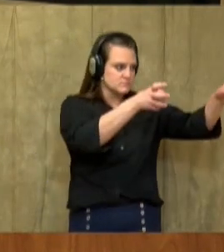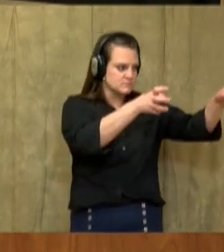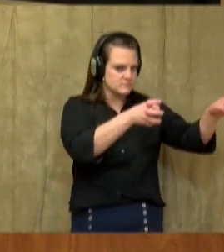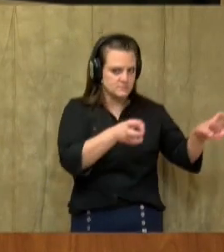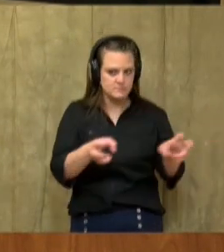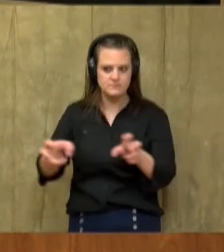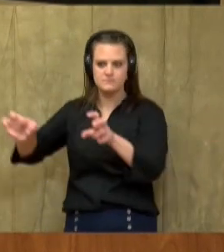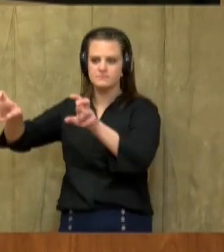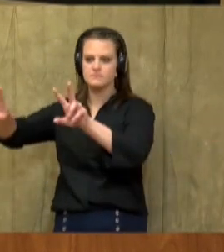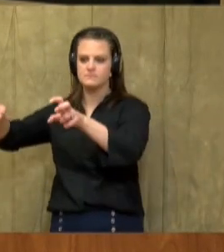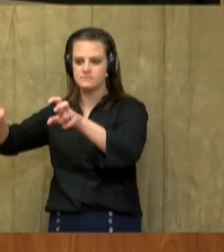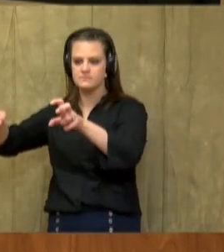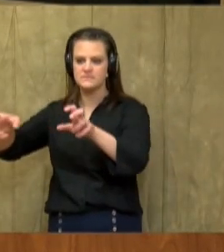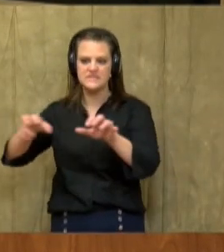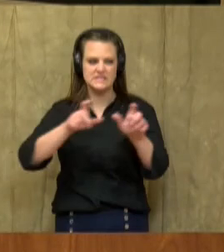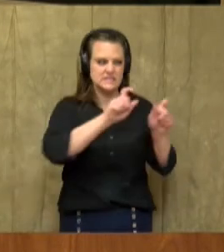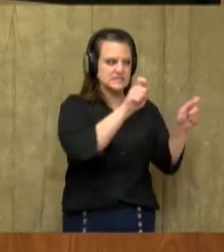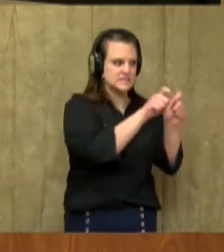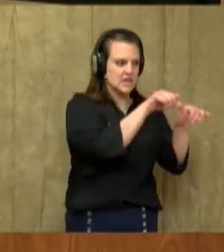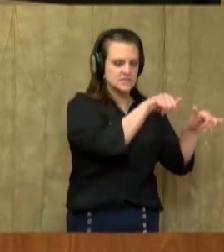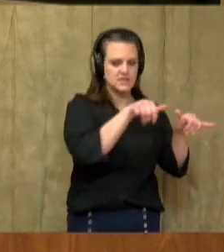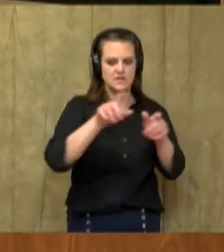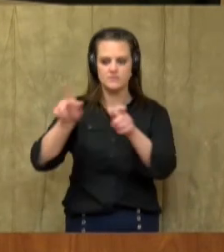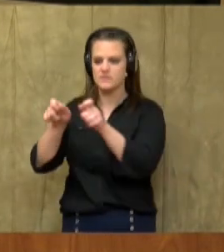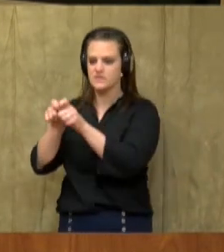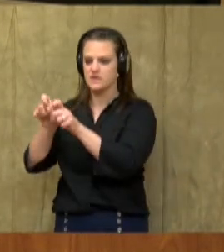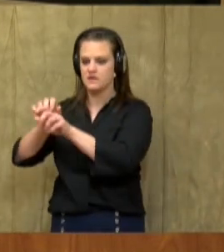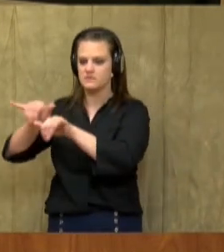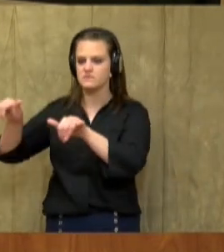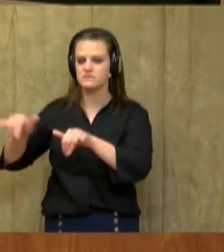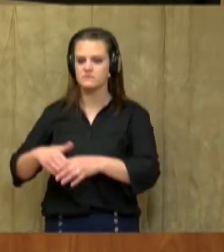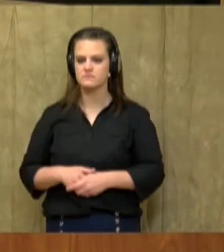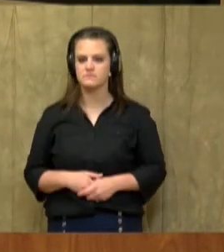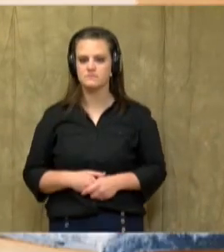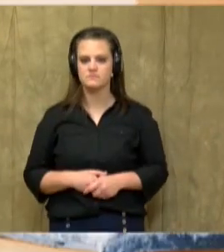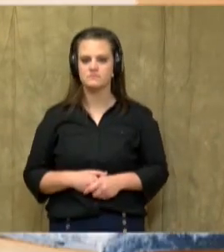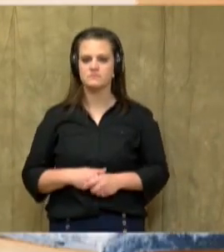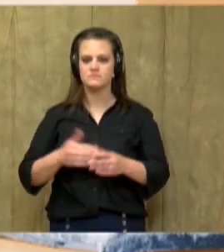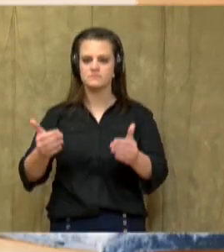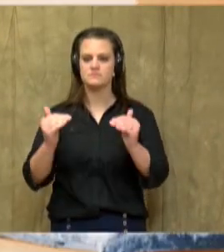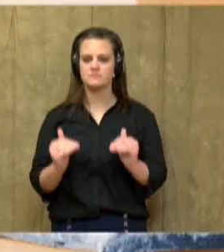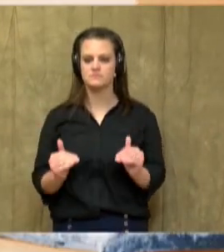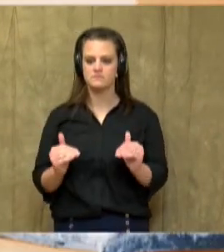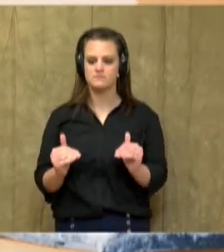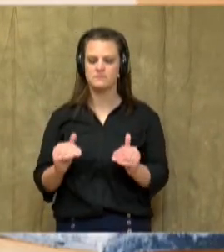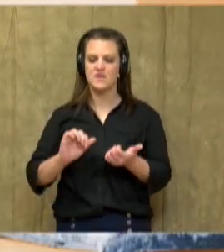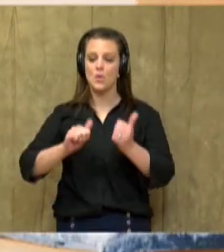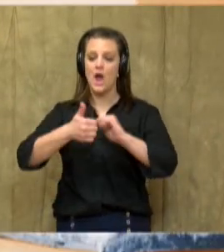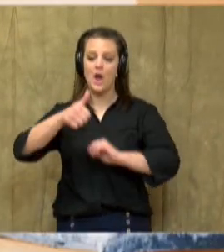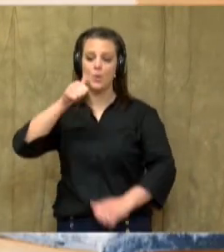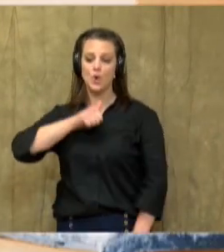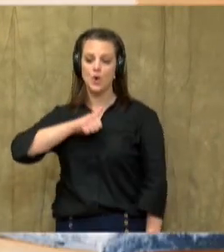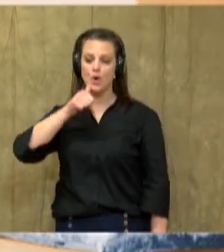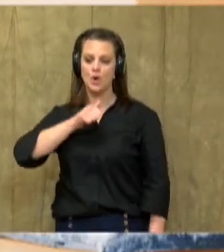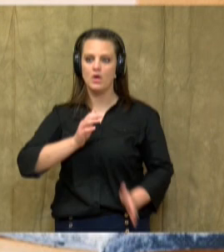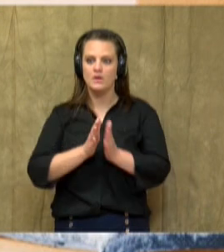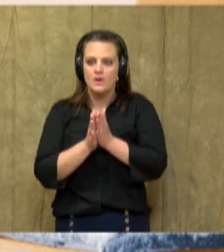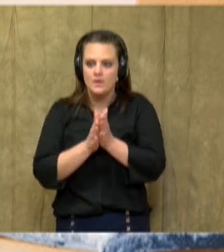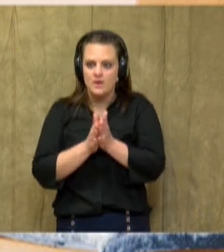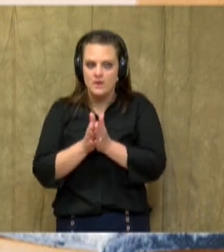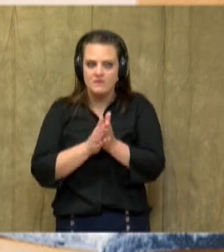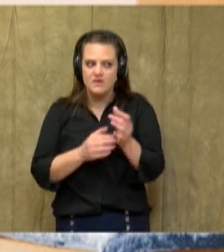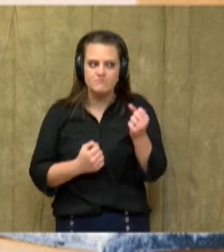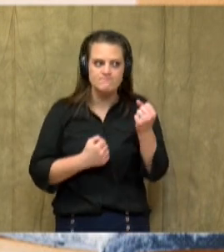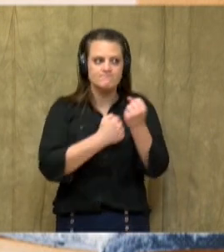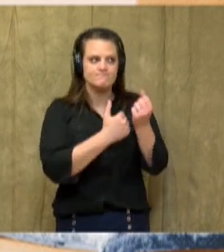passage, so that is a quote. Let's look at this next question. How does Caitlin's motivation for assisting her